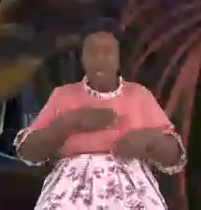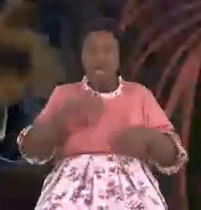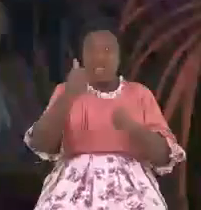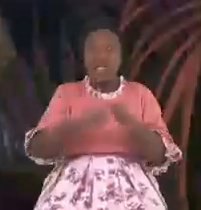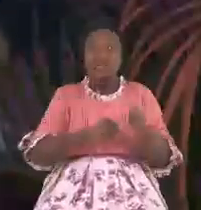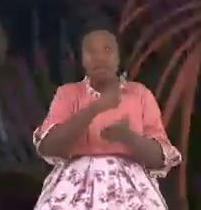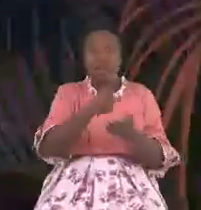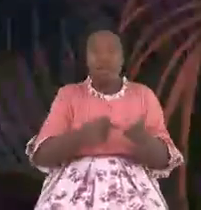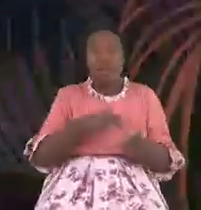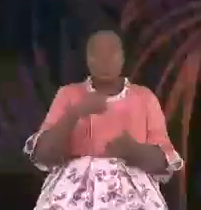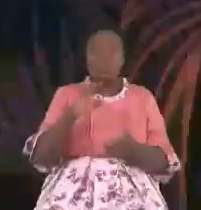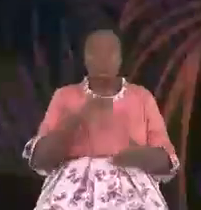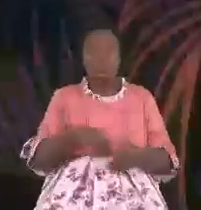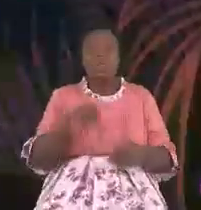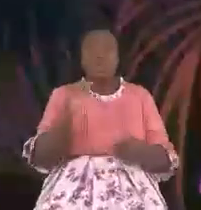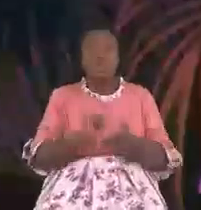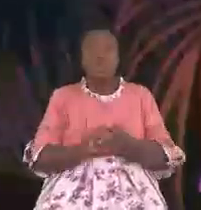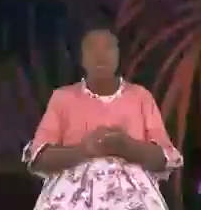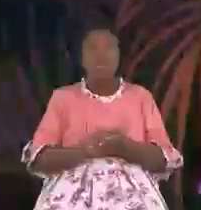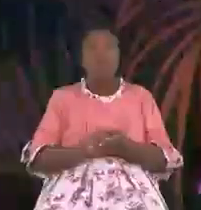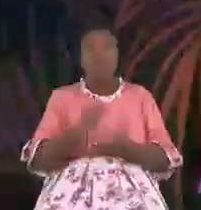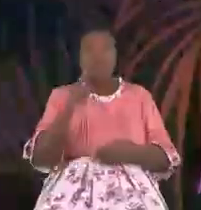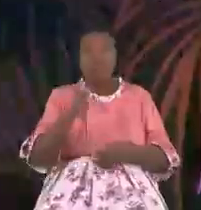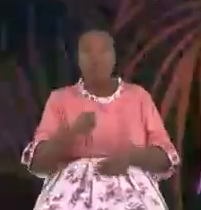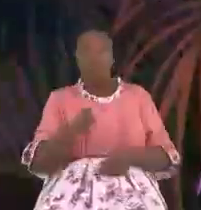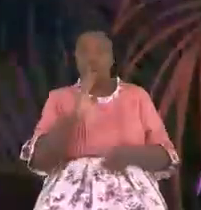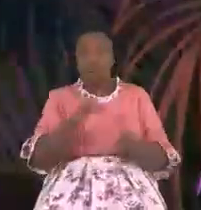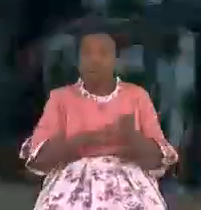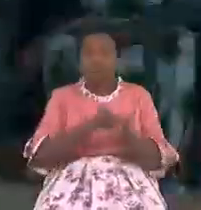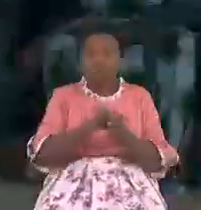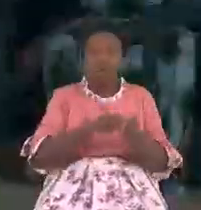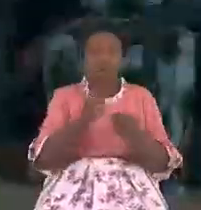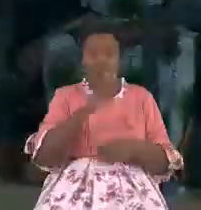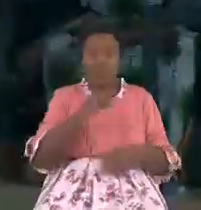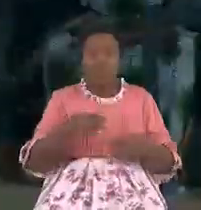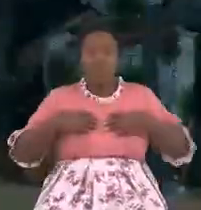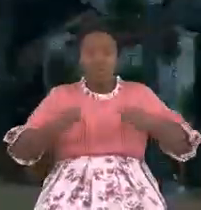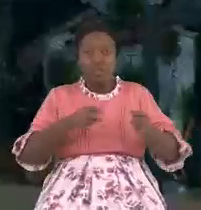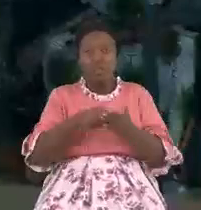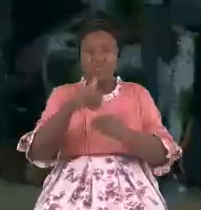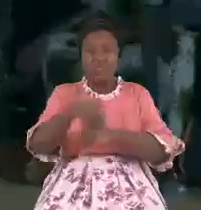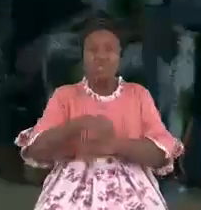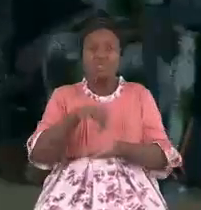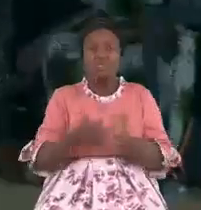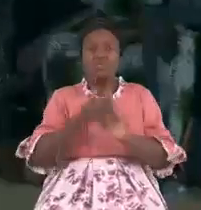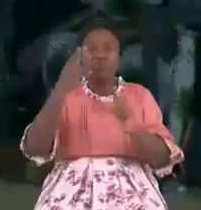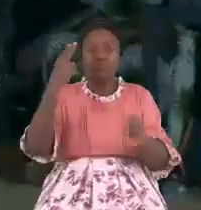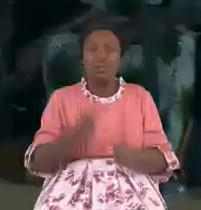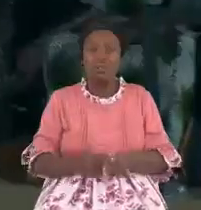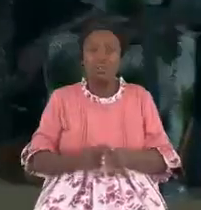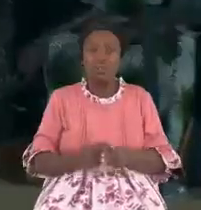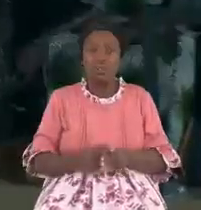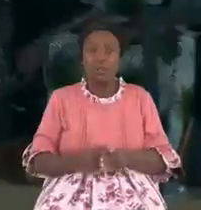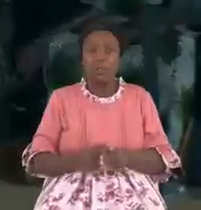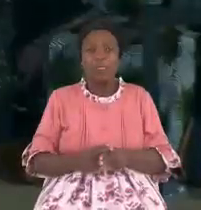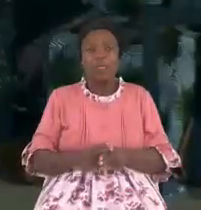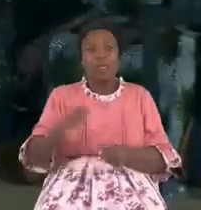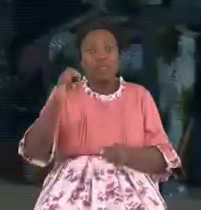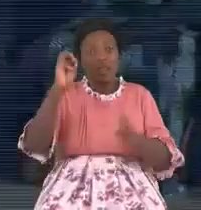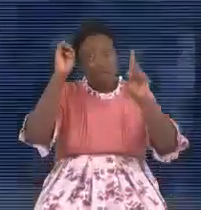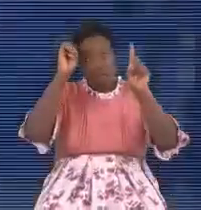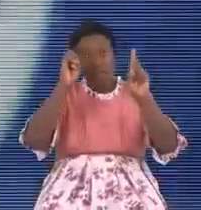you'll be every week hold tonight in jesus name he announced he